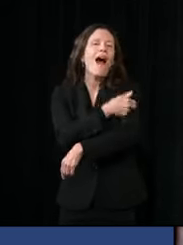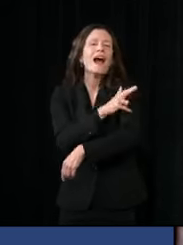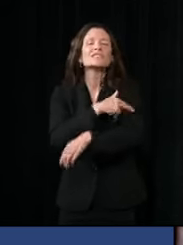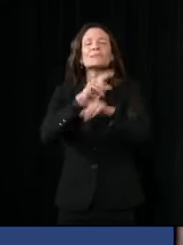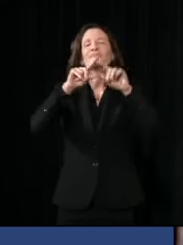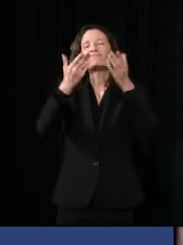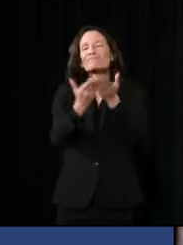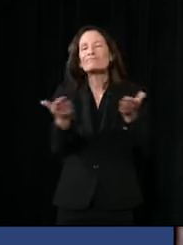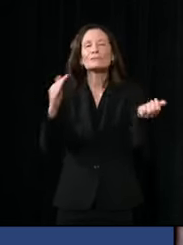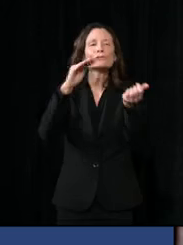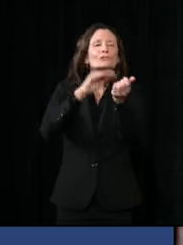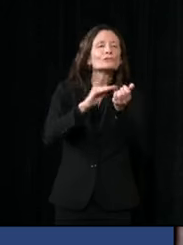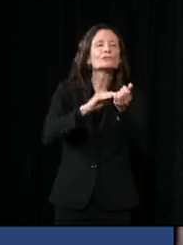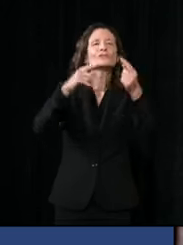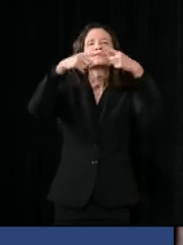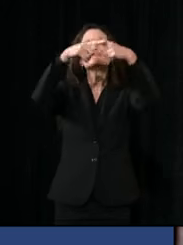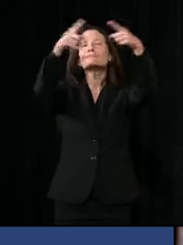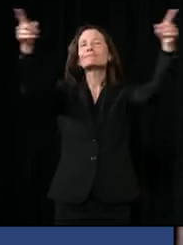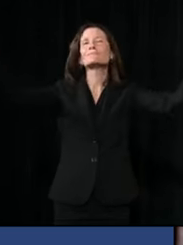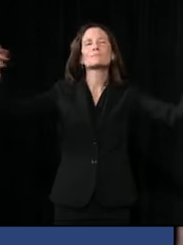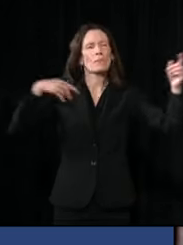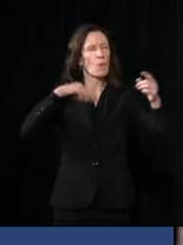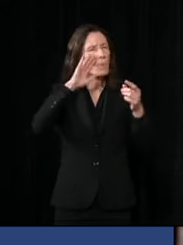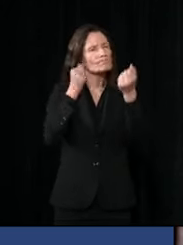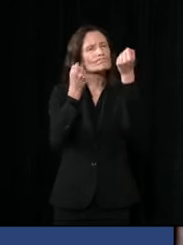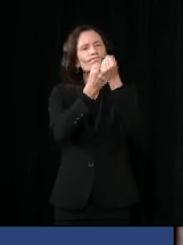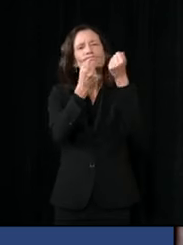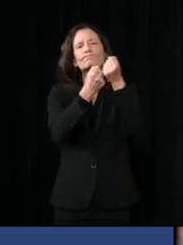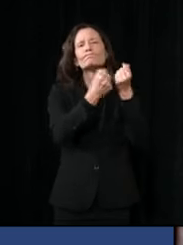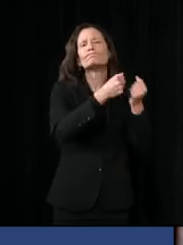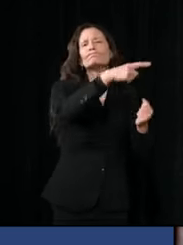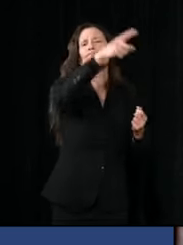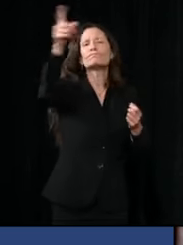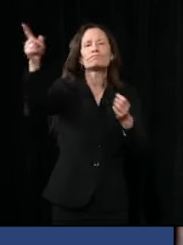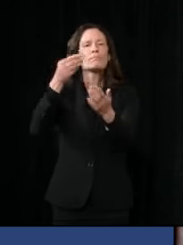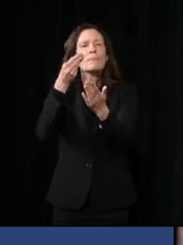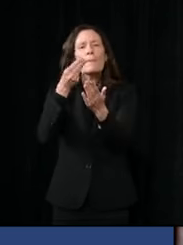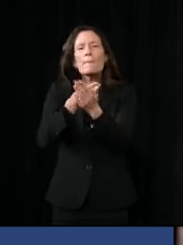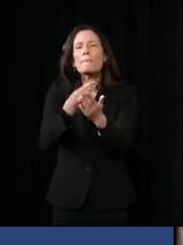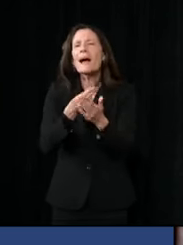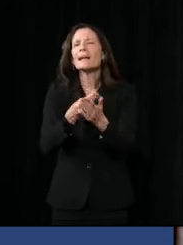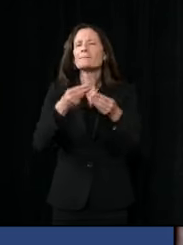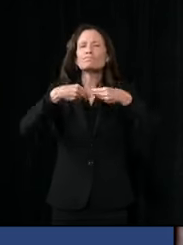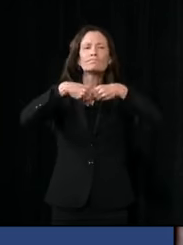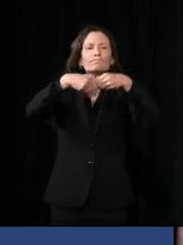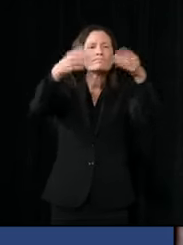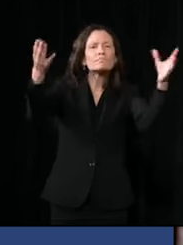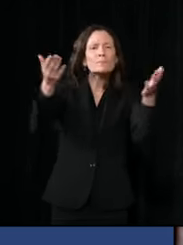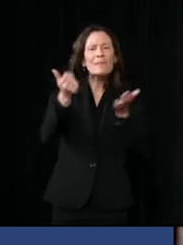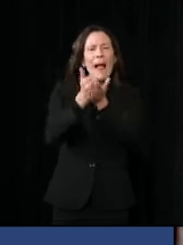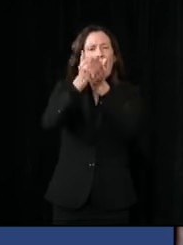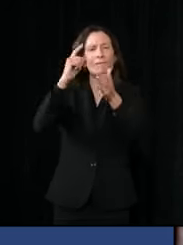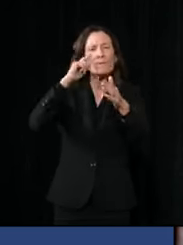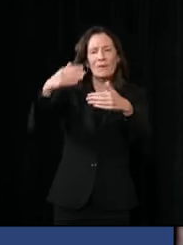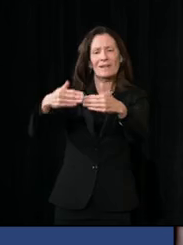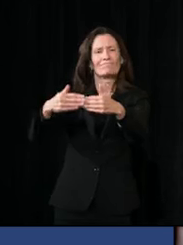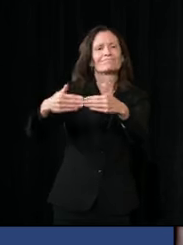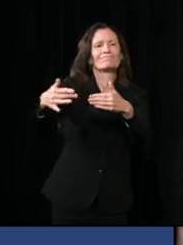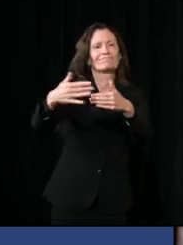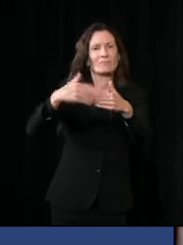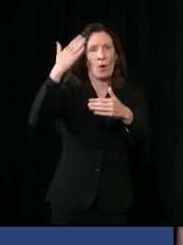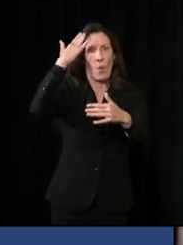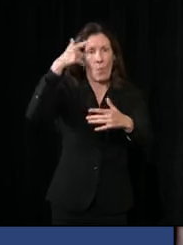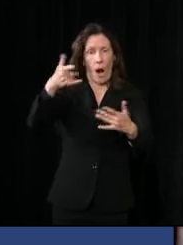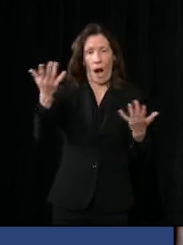support for small businesses, both short-term, to limit the number of businesses closing their doors for good while we shelter in place, and